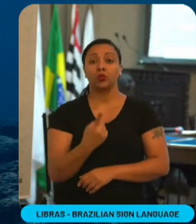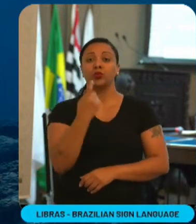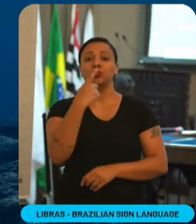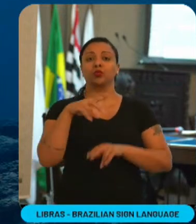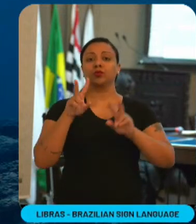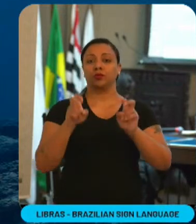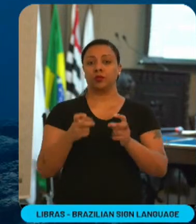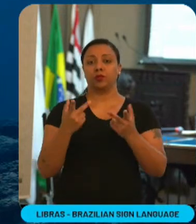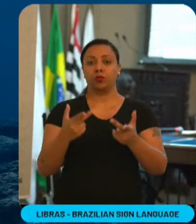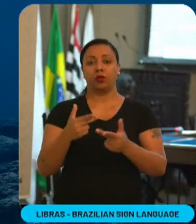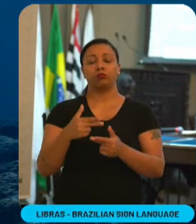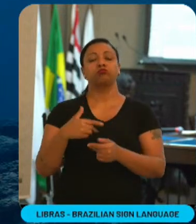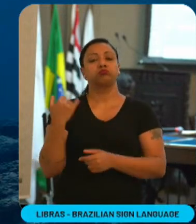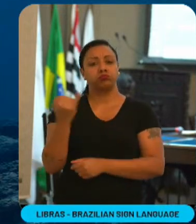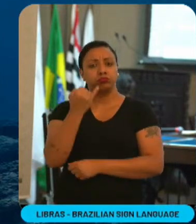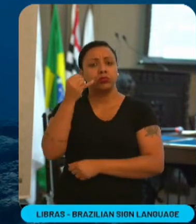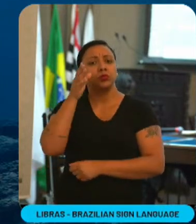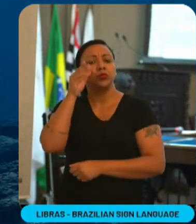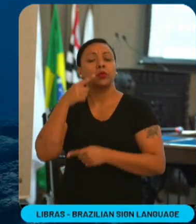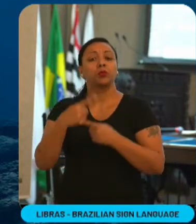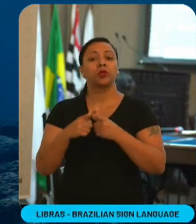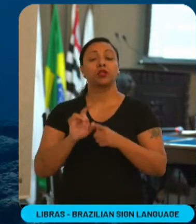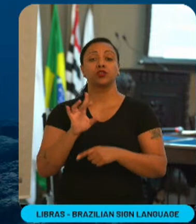economy of the sea.